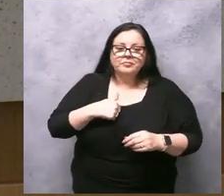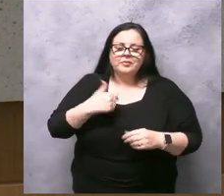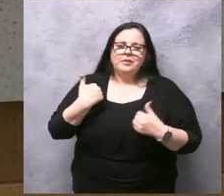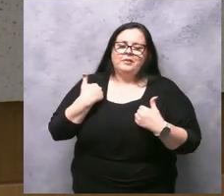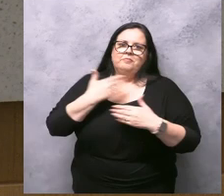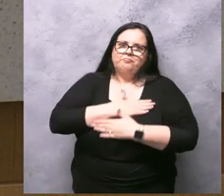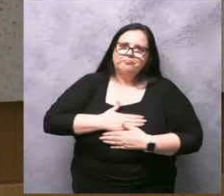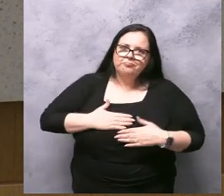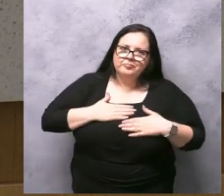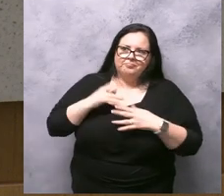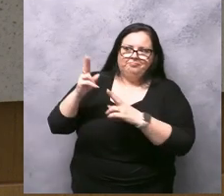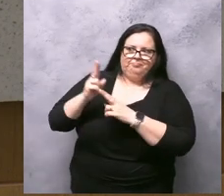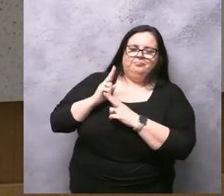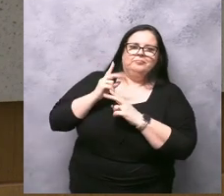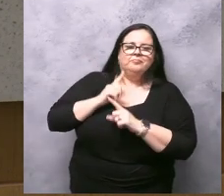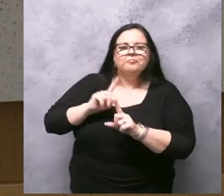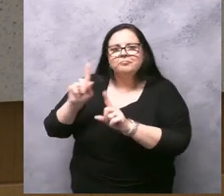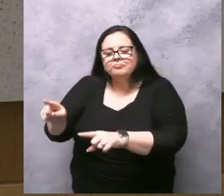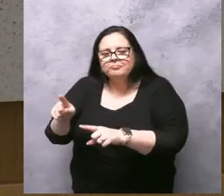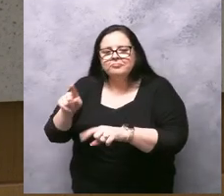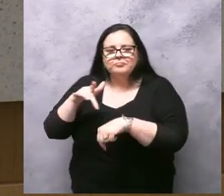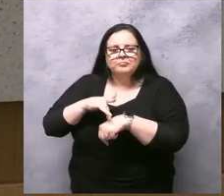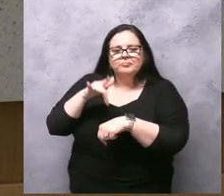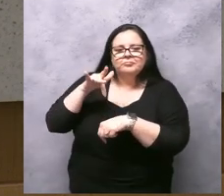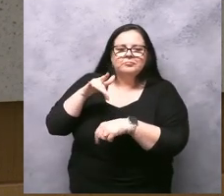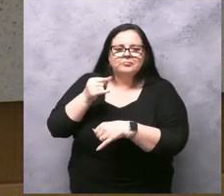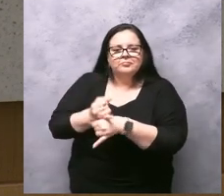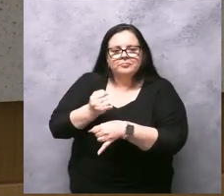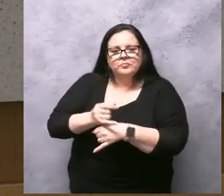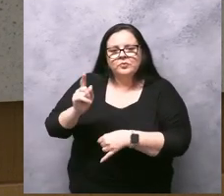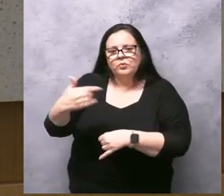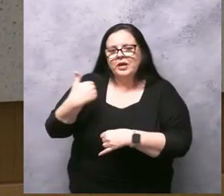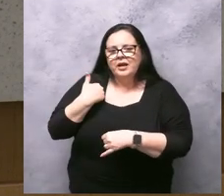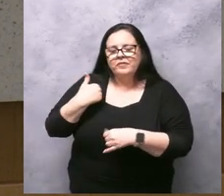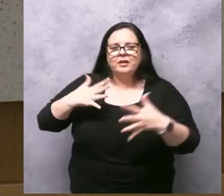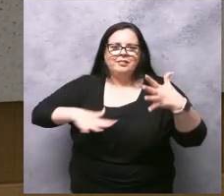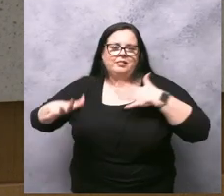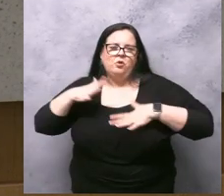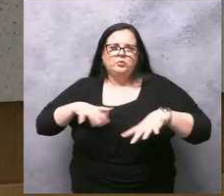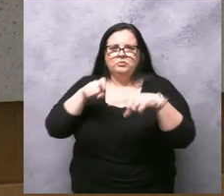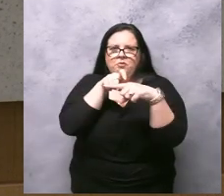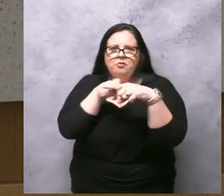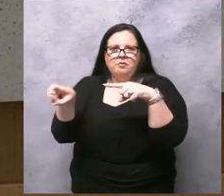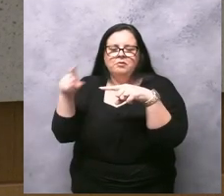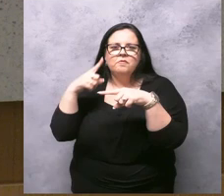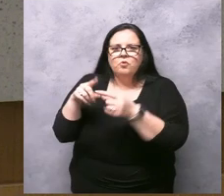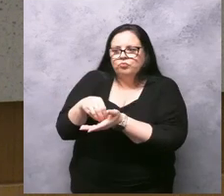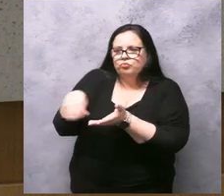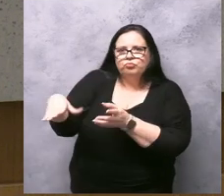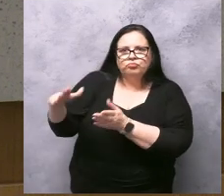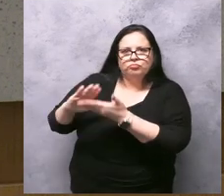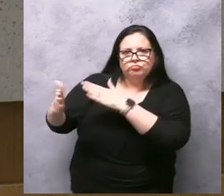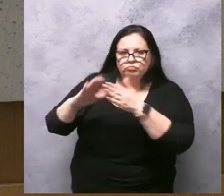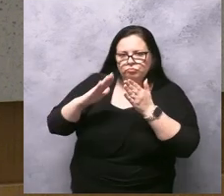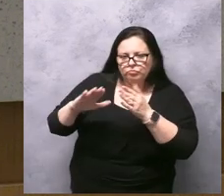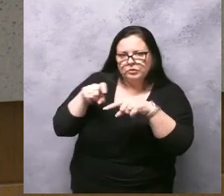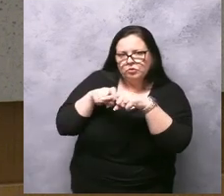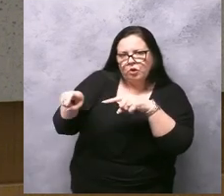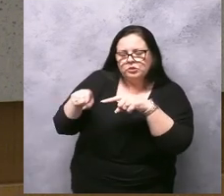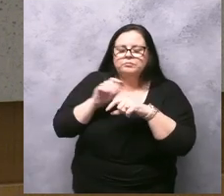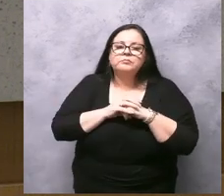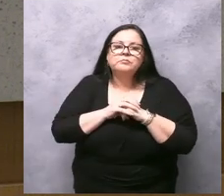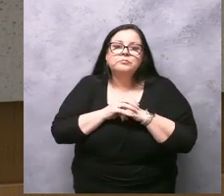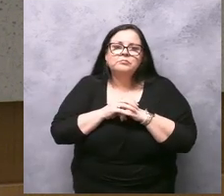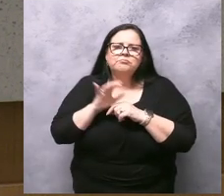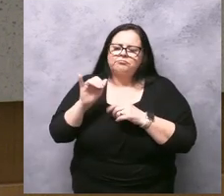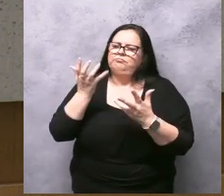of going over to one of our campuses where we have a clothes closet for our kids and our community. So, and it was